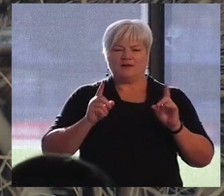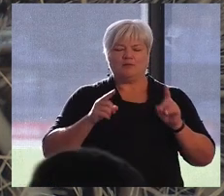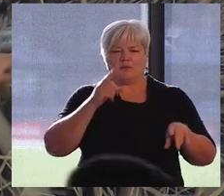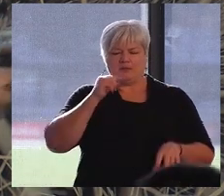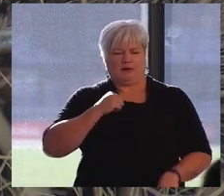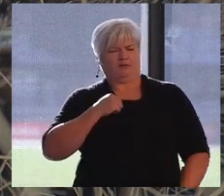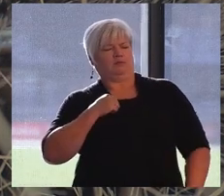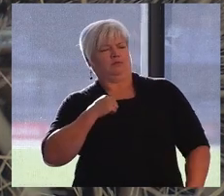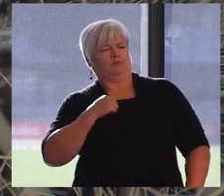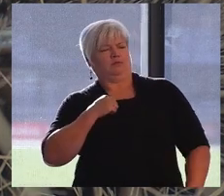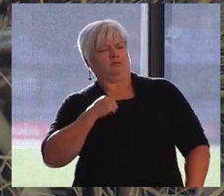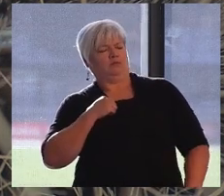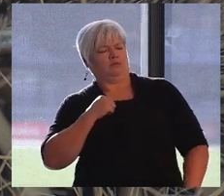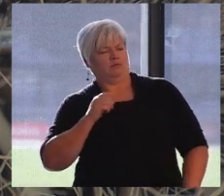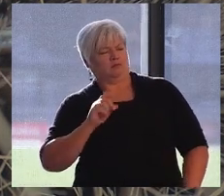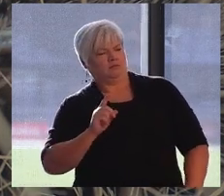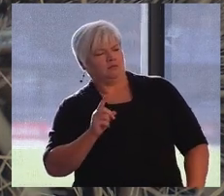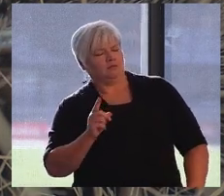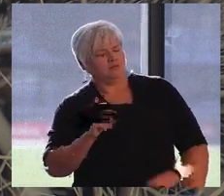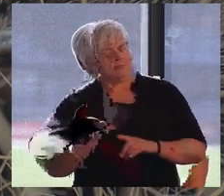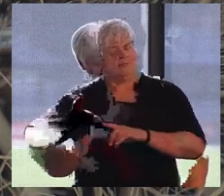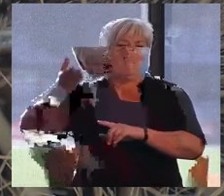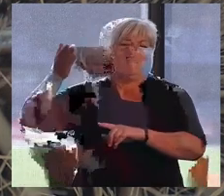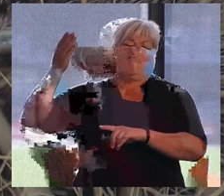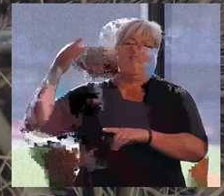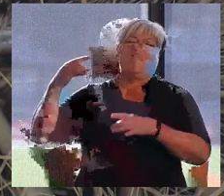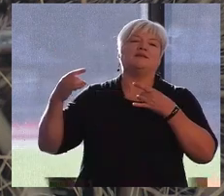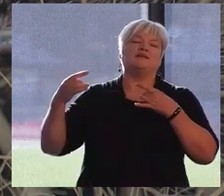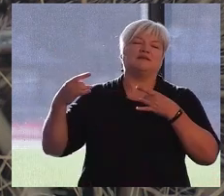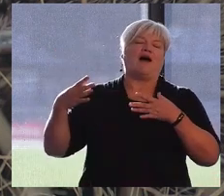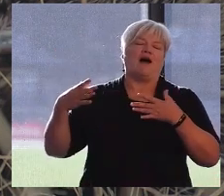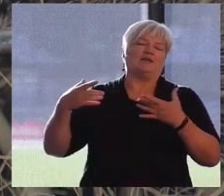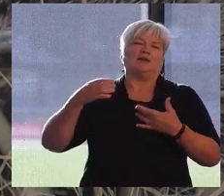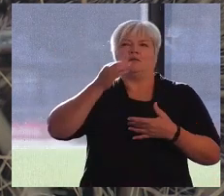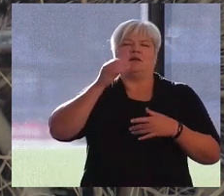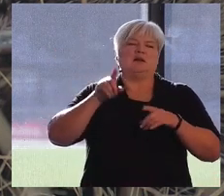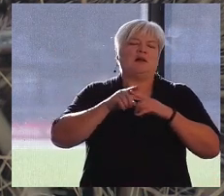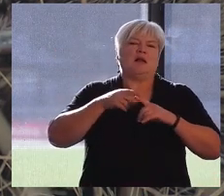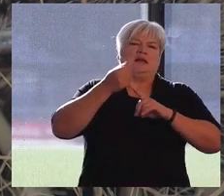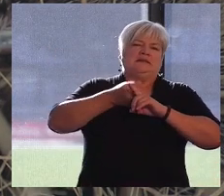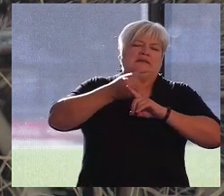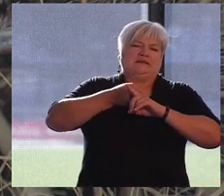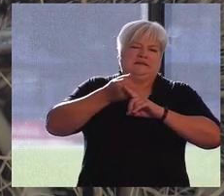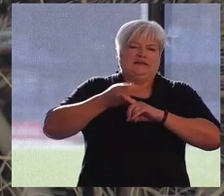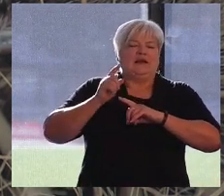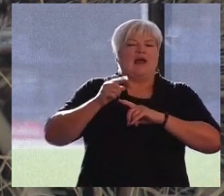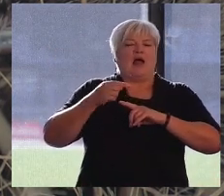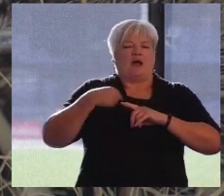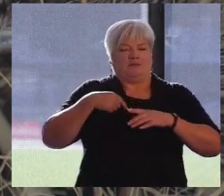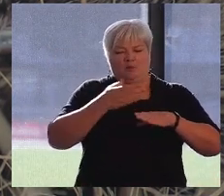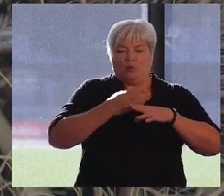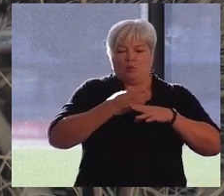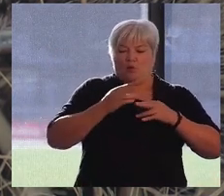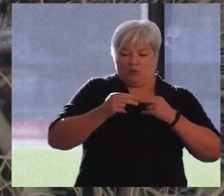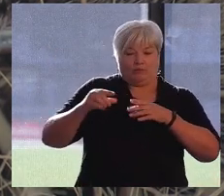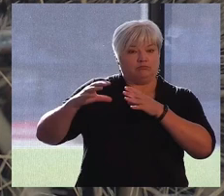of my environmental journey, which was probably more traditional environmental advocacy, the work that I'm now doing in this conservative space. And,